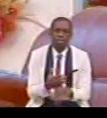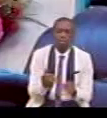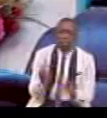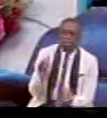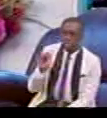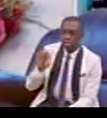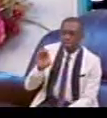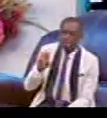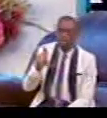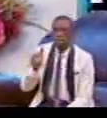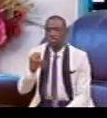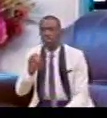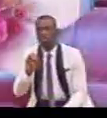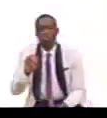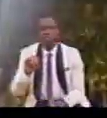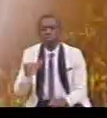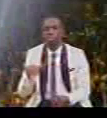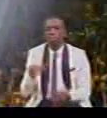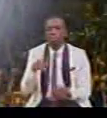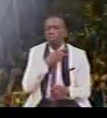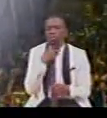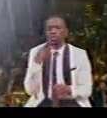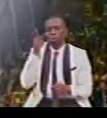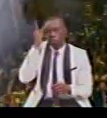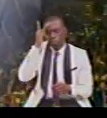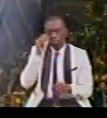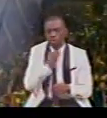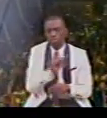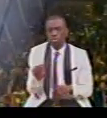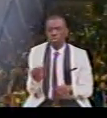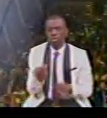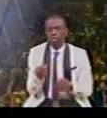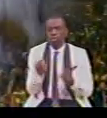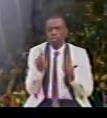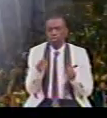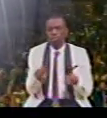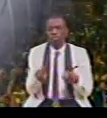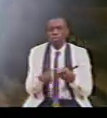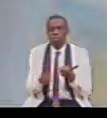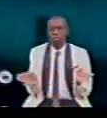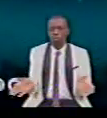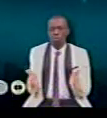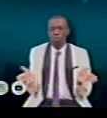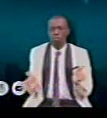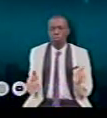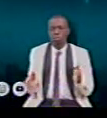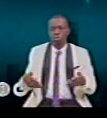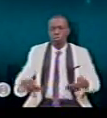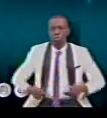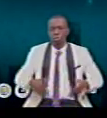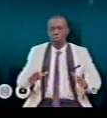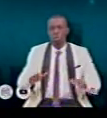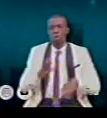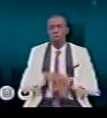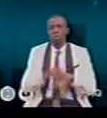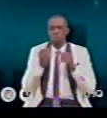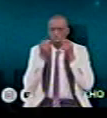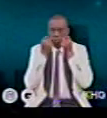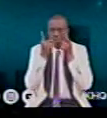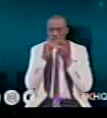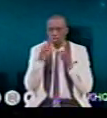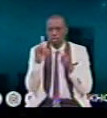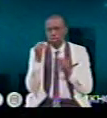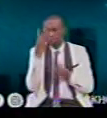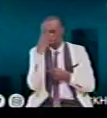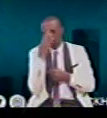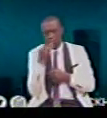kumui a mentor and lover of young people will be used by God to challenge them on awakening the Sleeping Giant